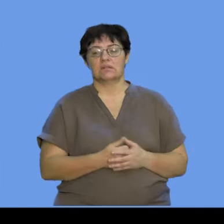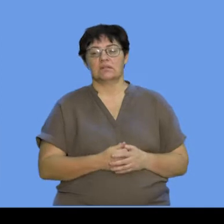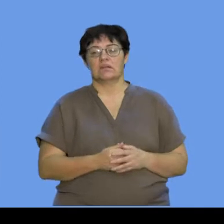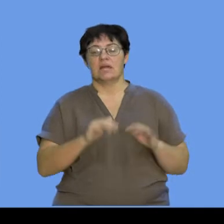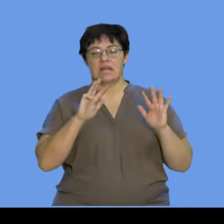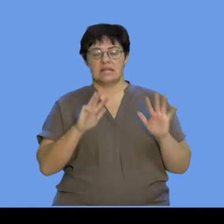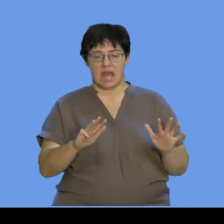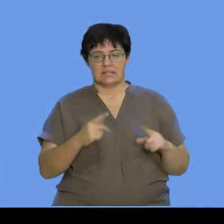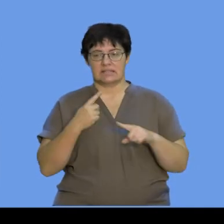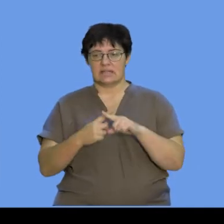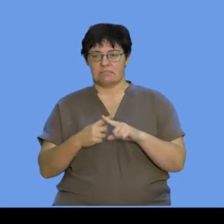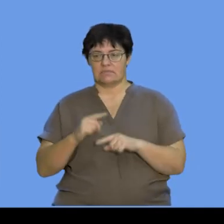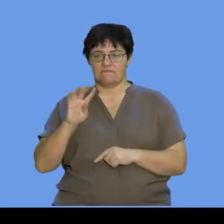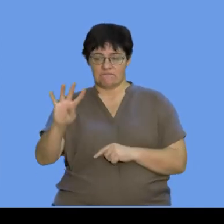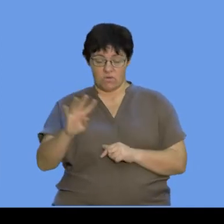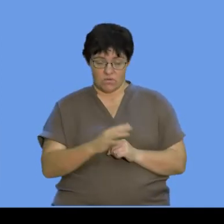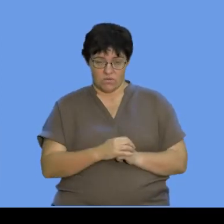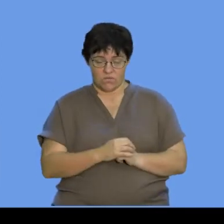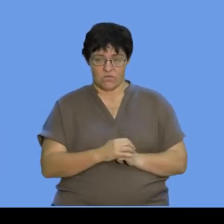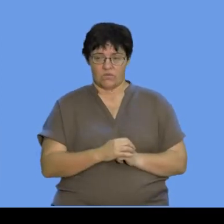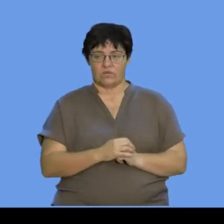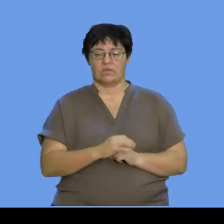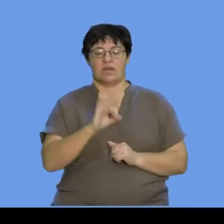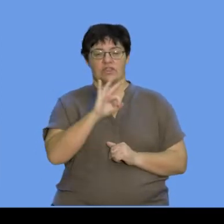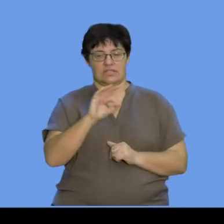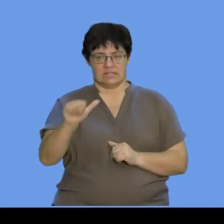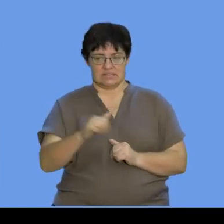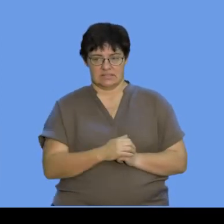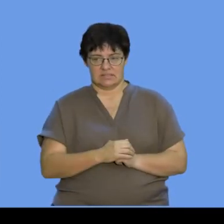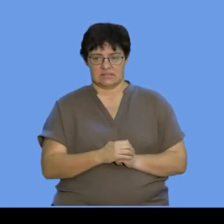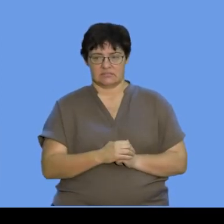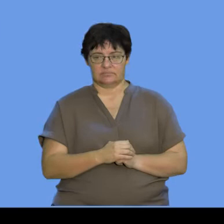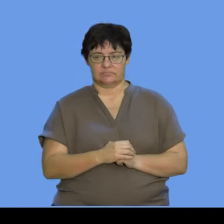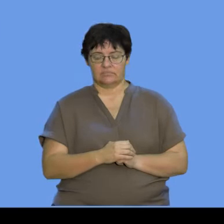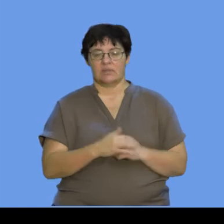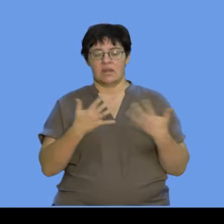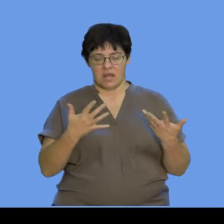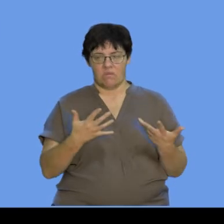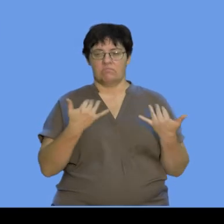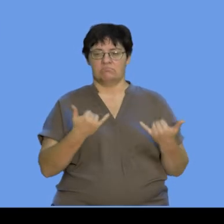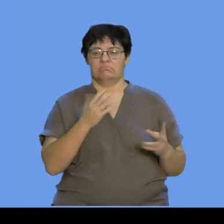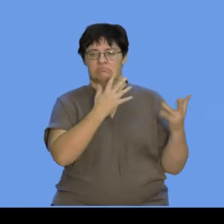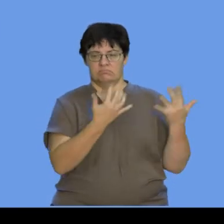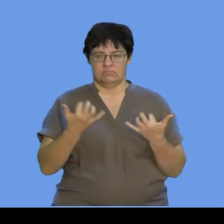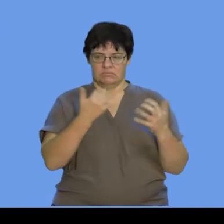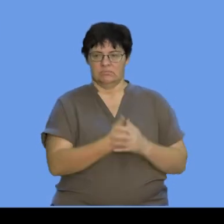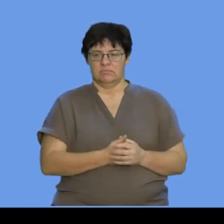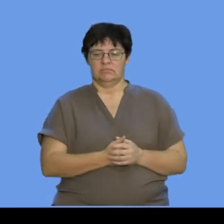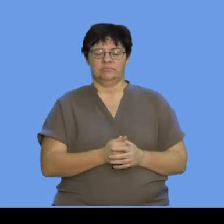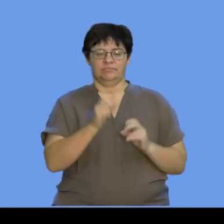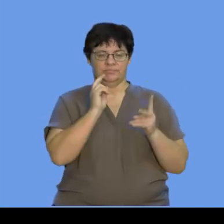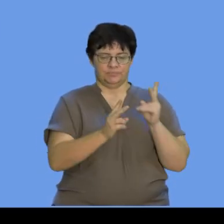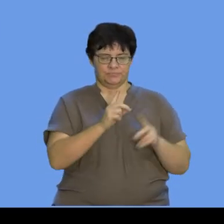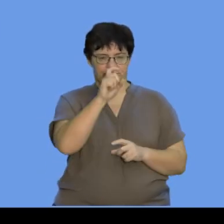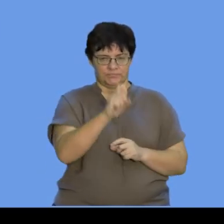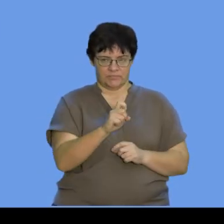the 9 multiplied by the 4 there will give me 36. And then I can then work out this, right? So this